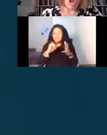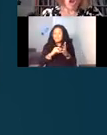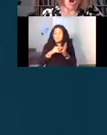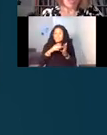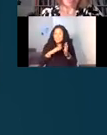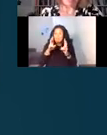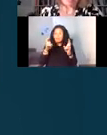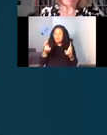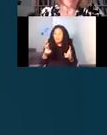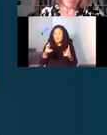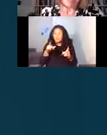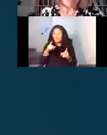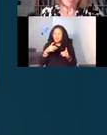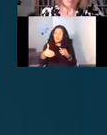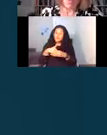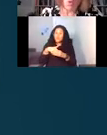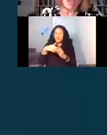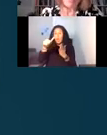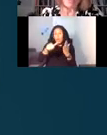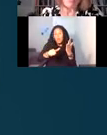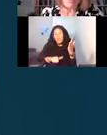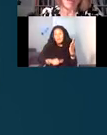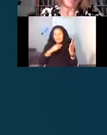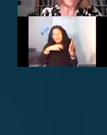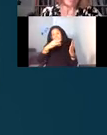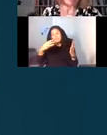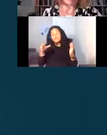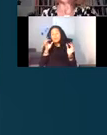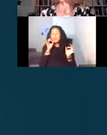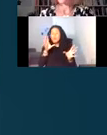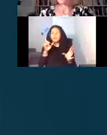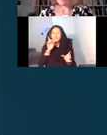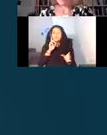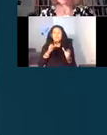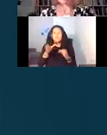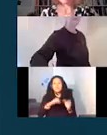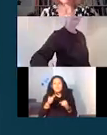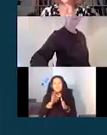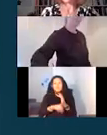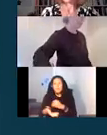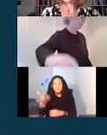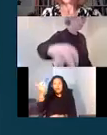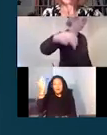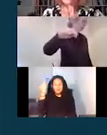a long list of Essex's wonderful female scientists from the past.